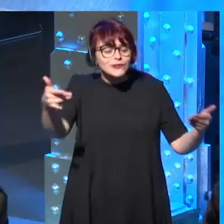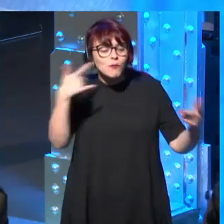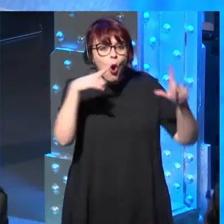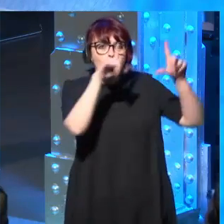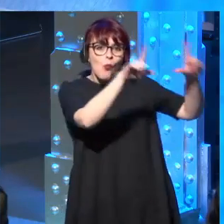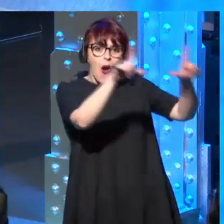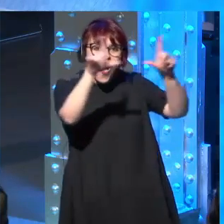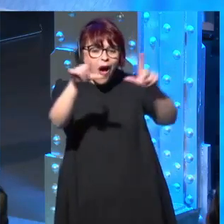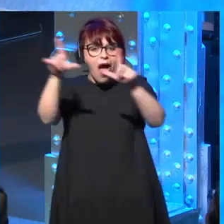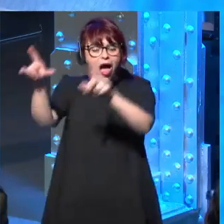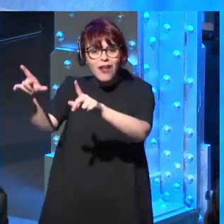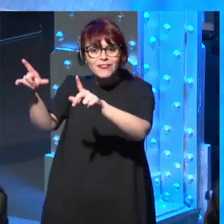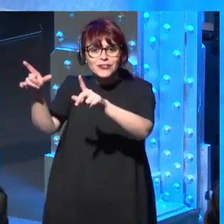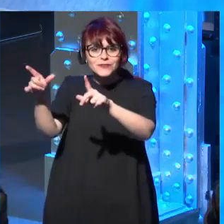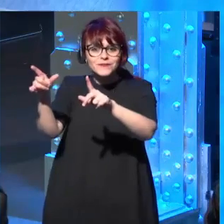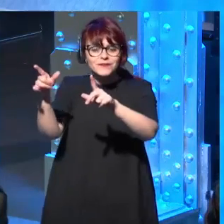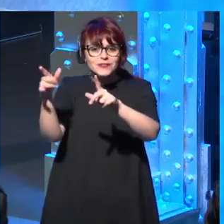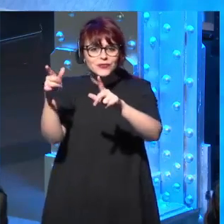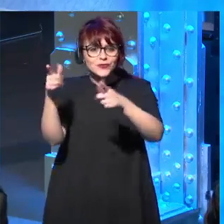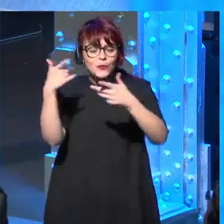in my most depressive day,